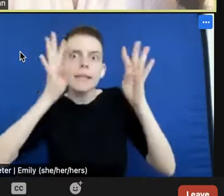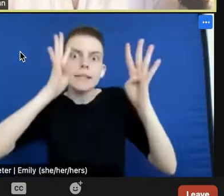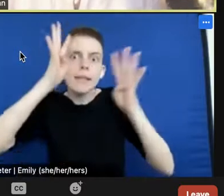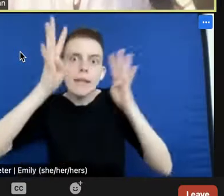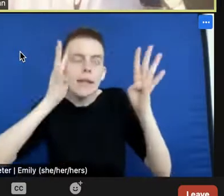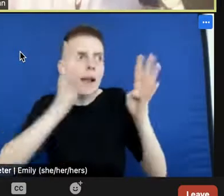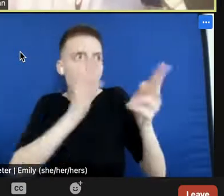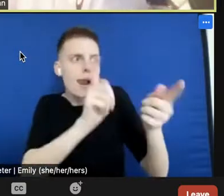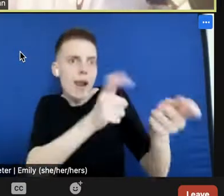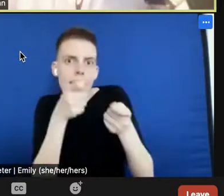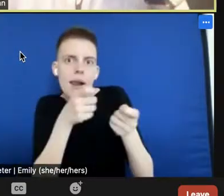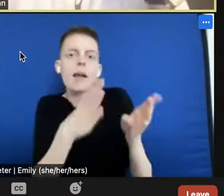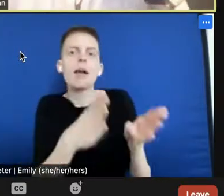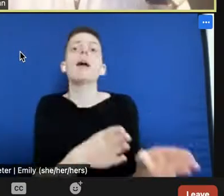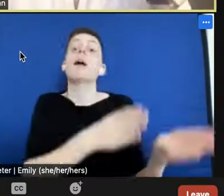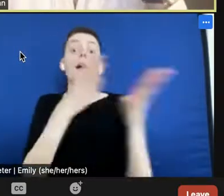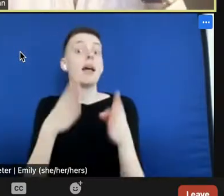a realistic giraffe.